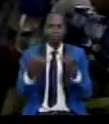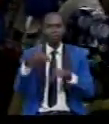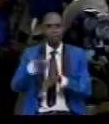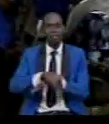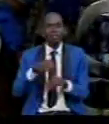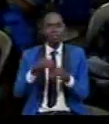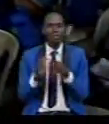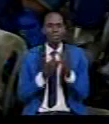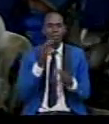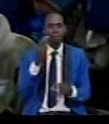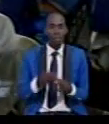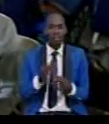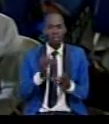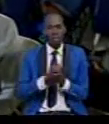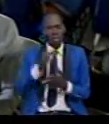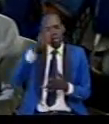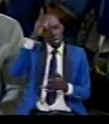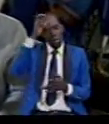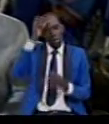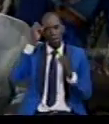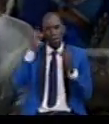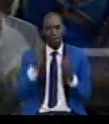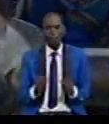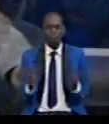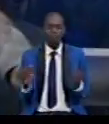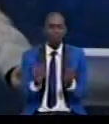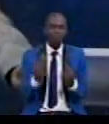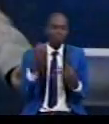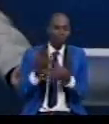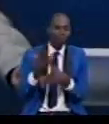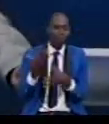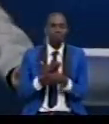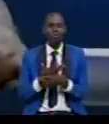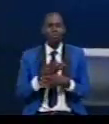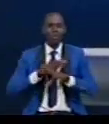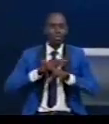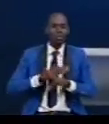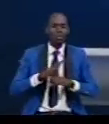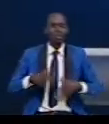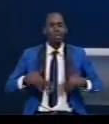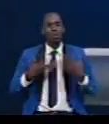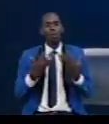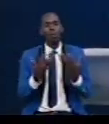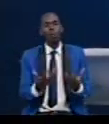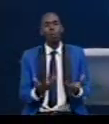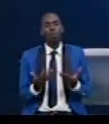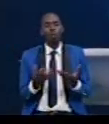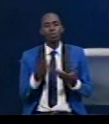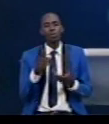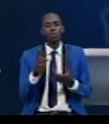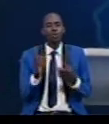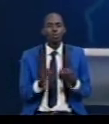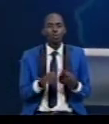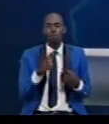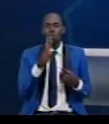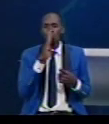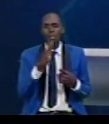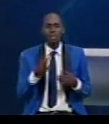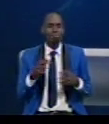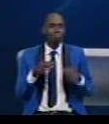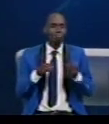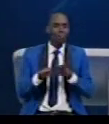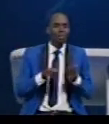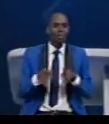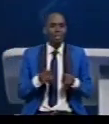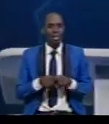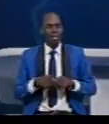That demonic power tormenting your life and wanting to make you live like an animal instead of